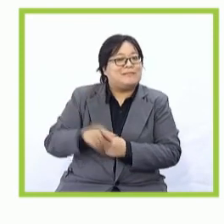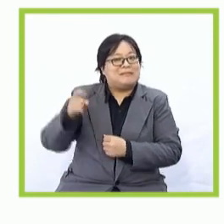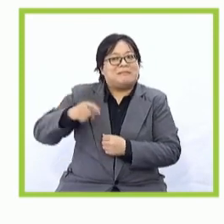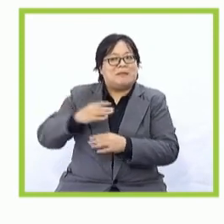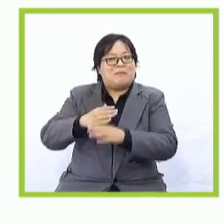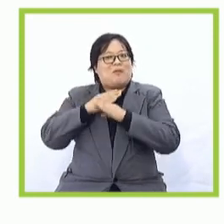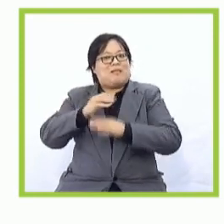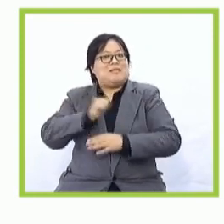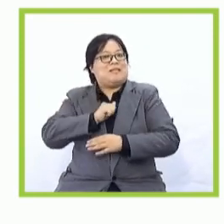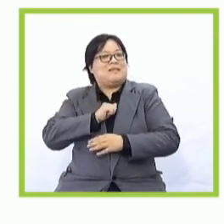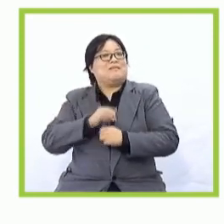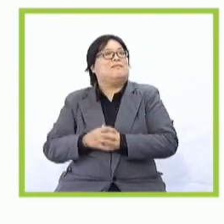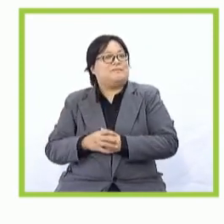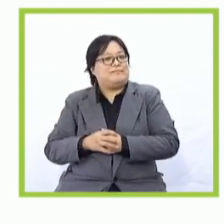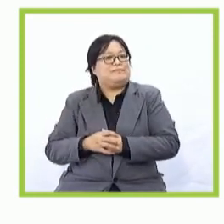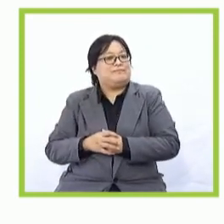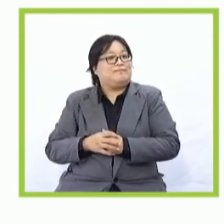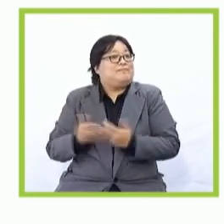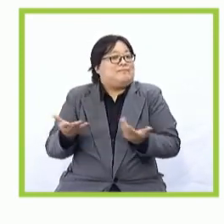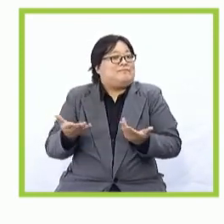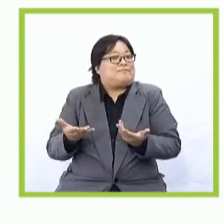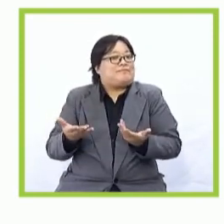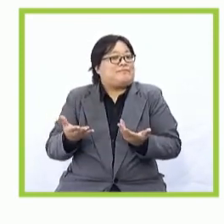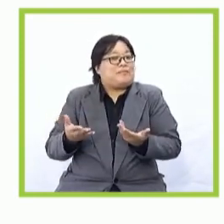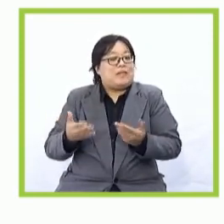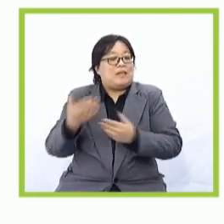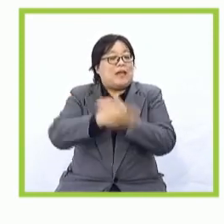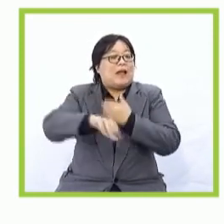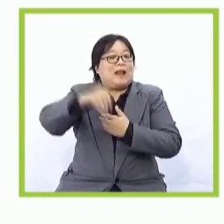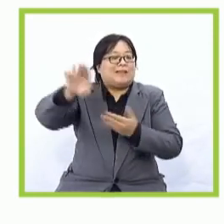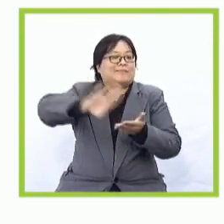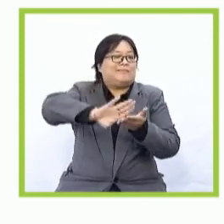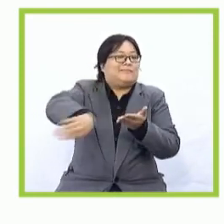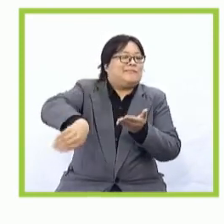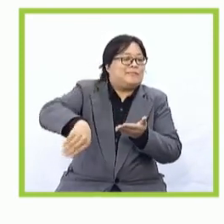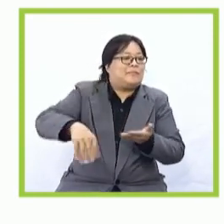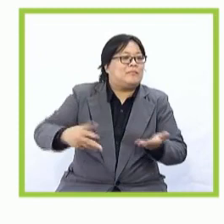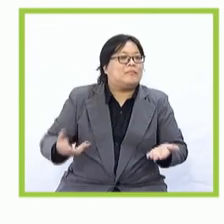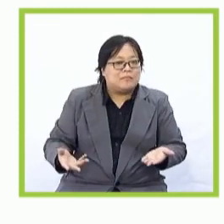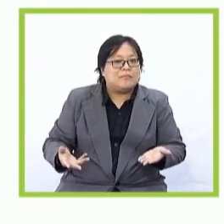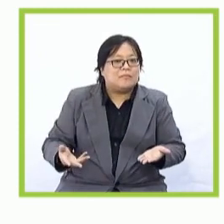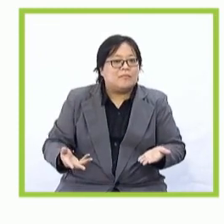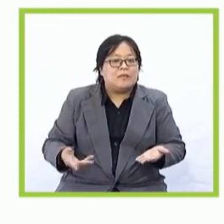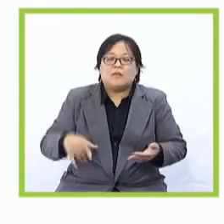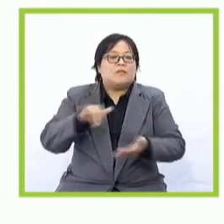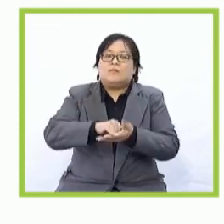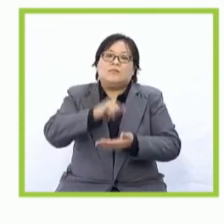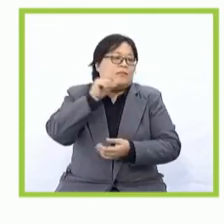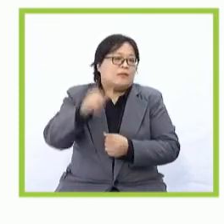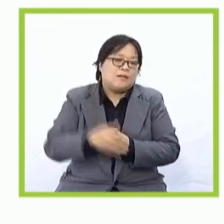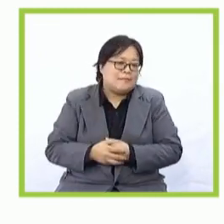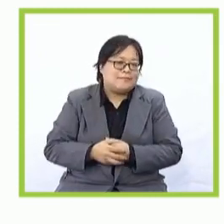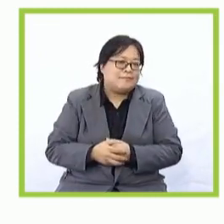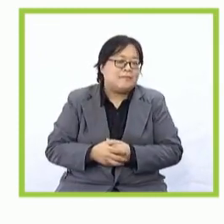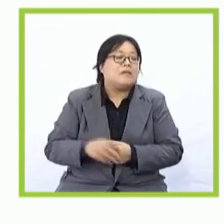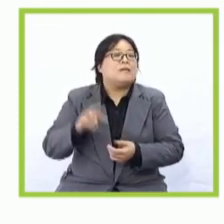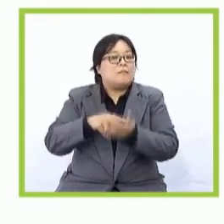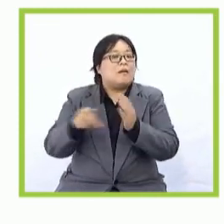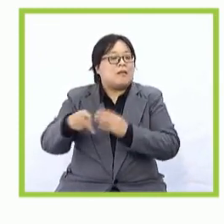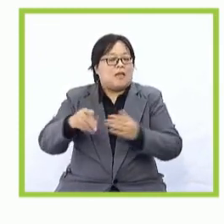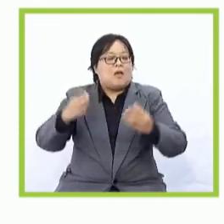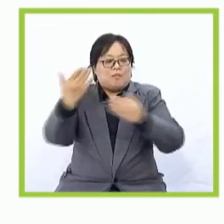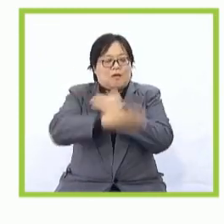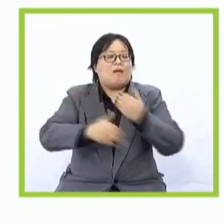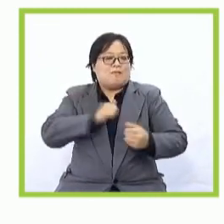protect themselves, they have to neglect the rest of the world. That isn't how infectious diseases work. They are guaranteeing that their own people are